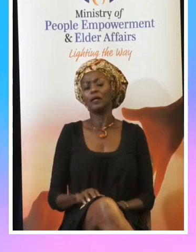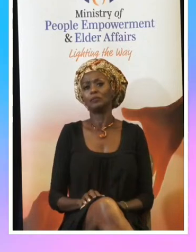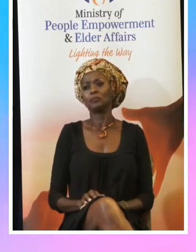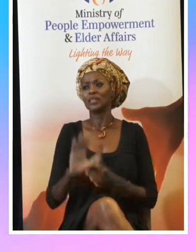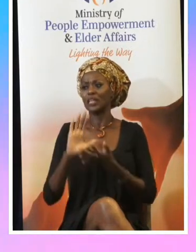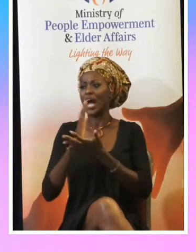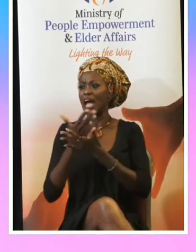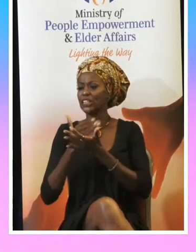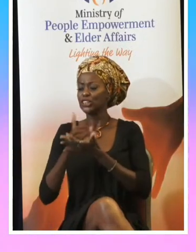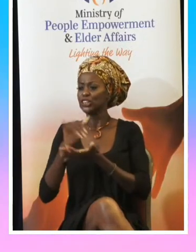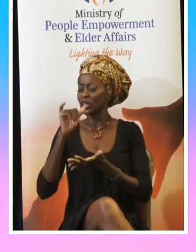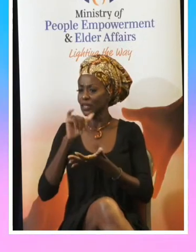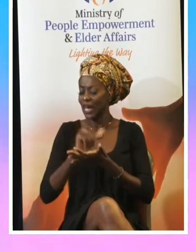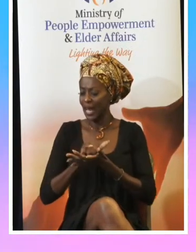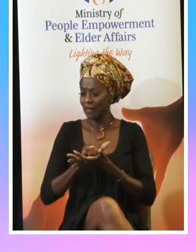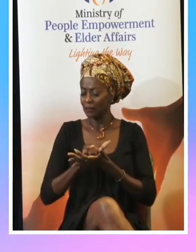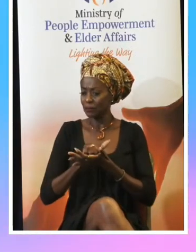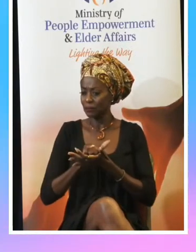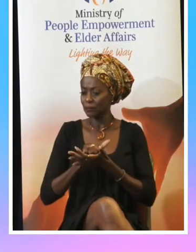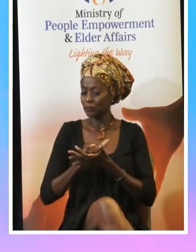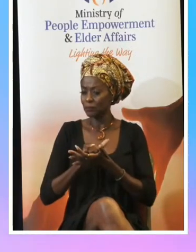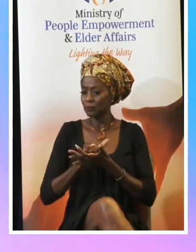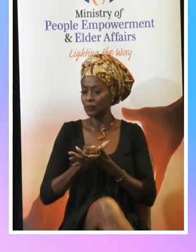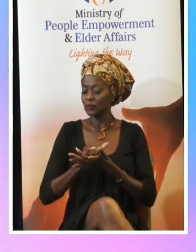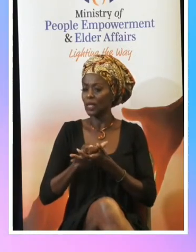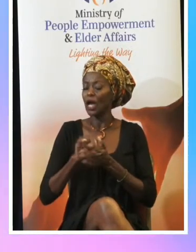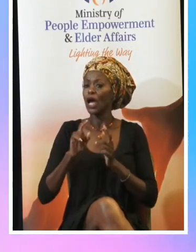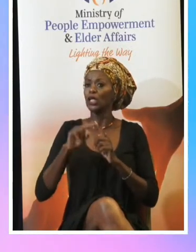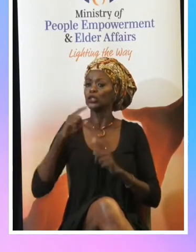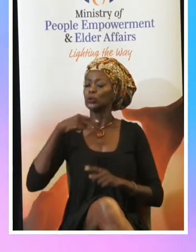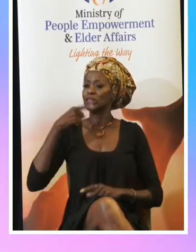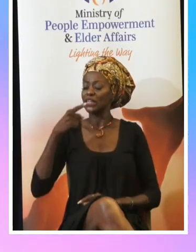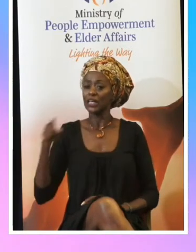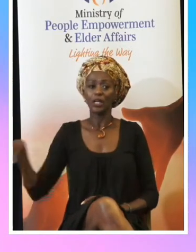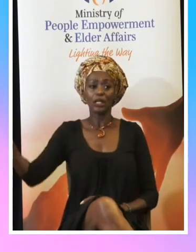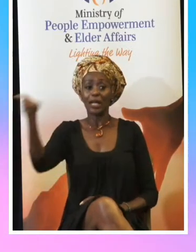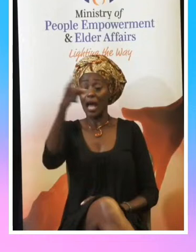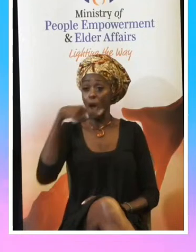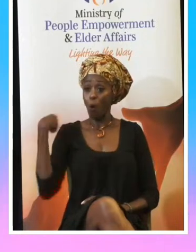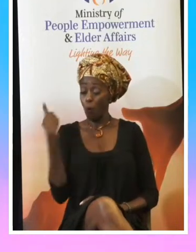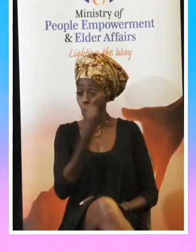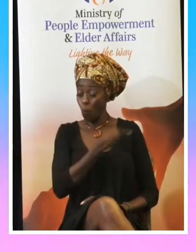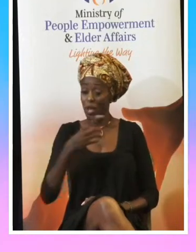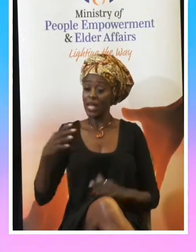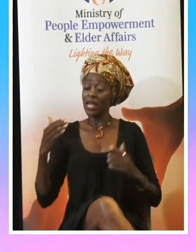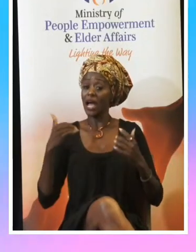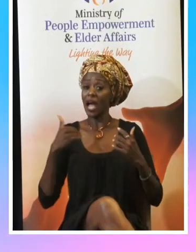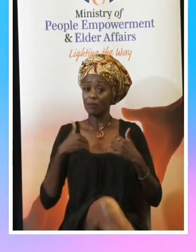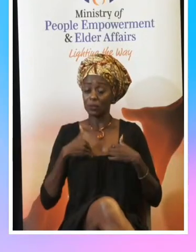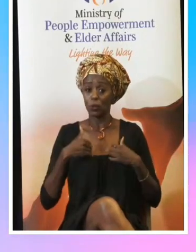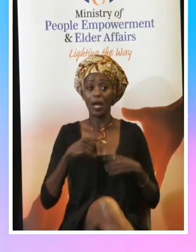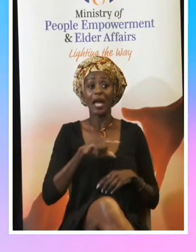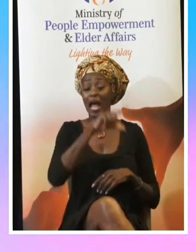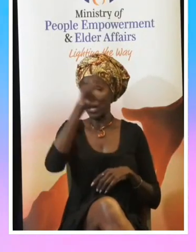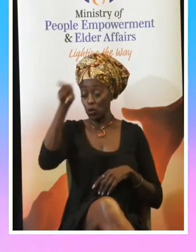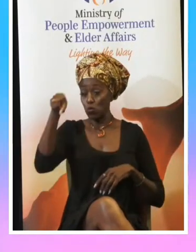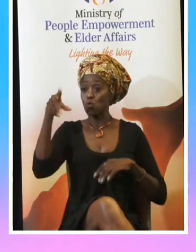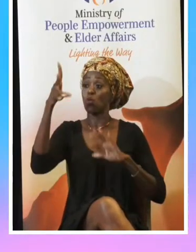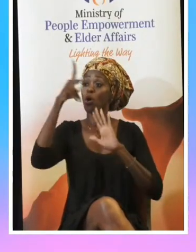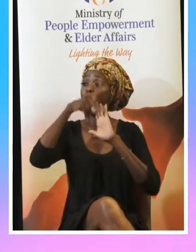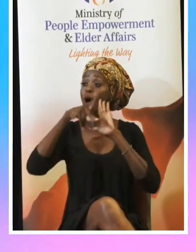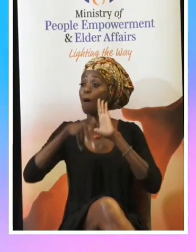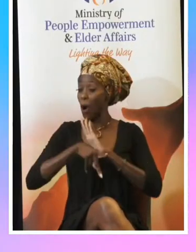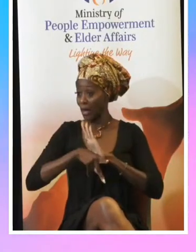make the point that we have to, and policymakers, your question was specific to